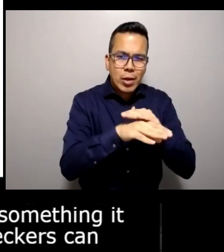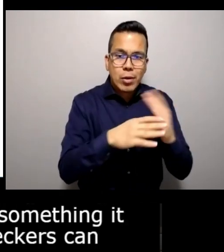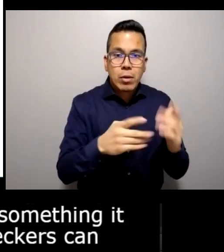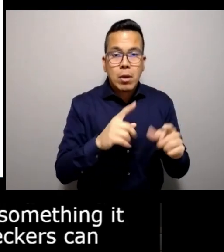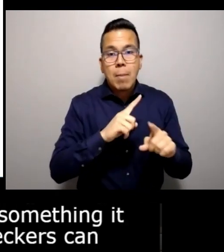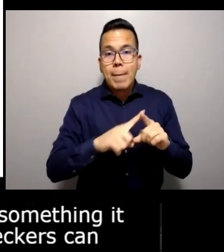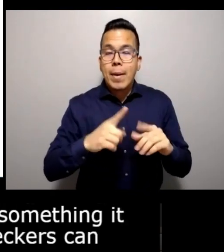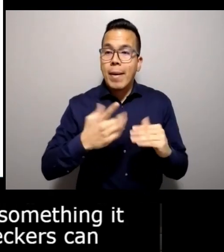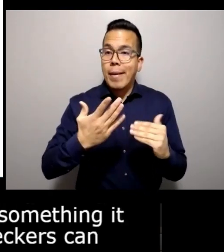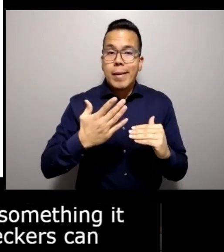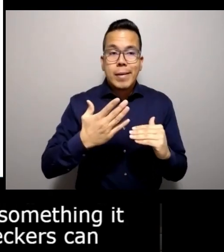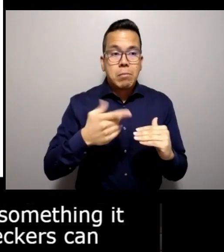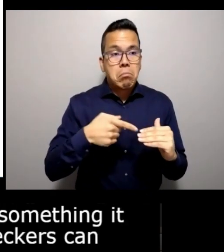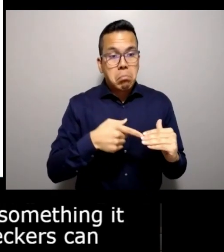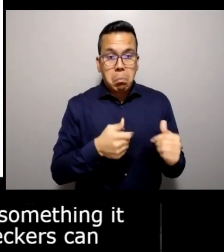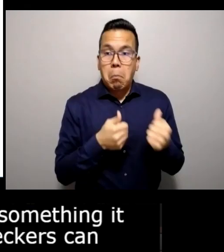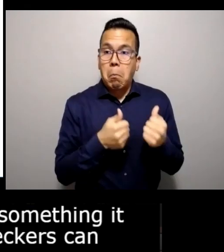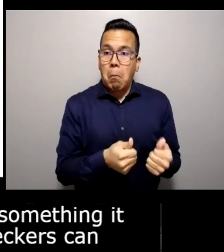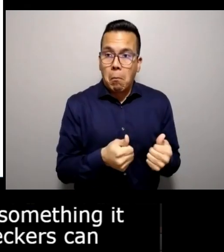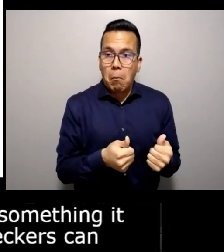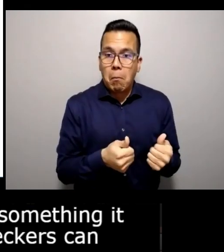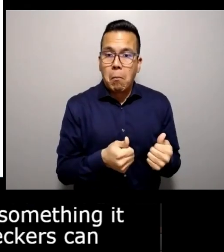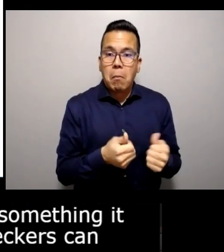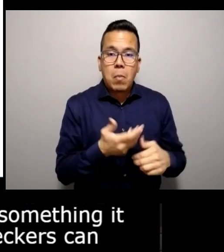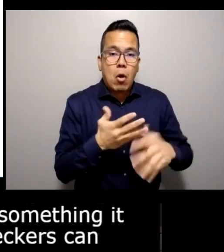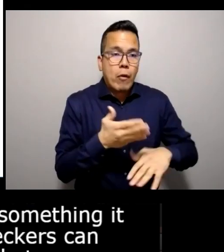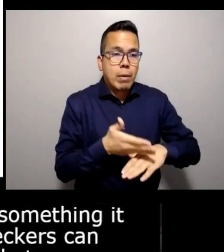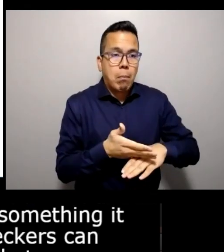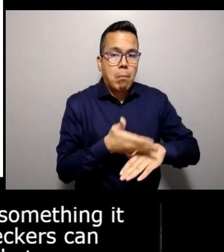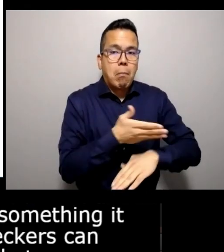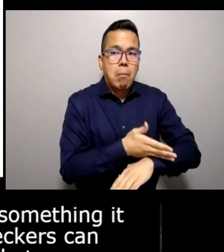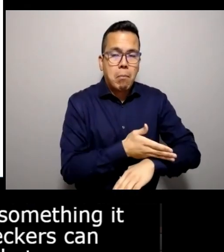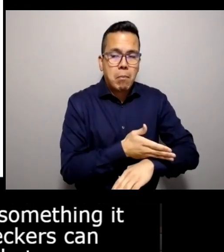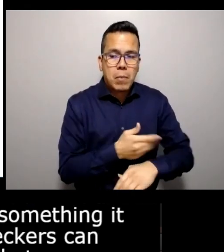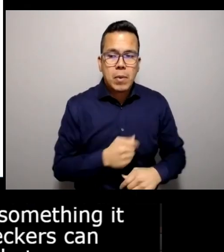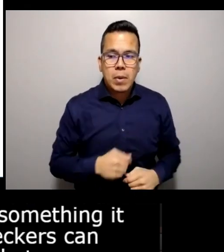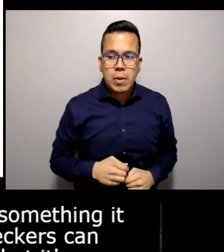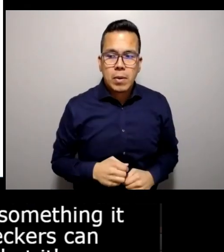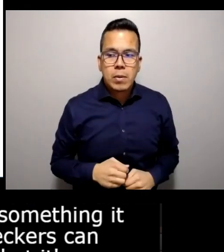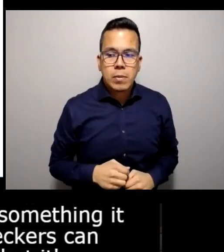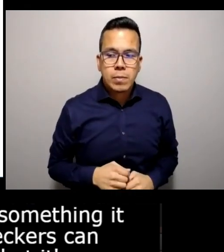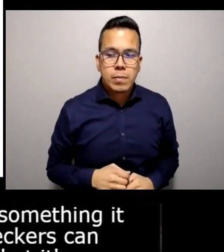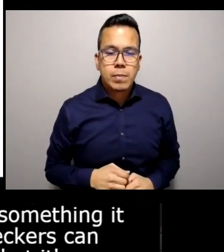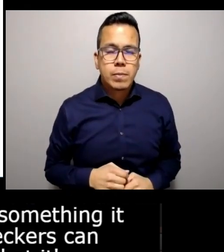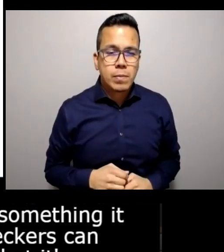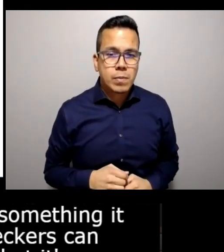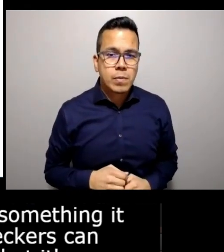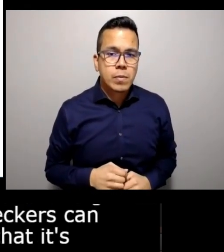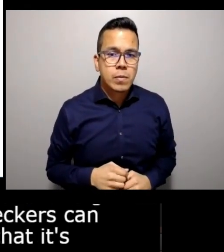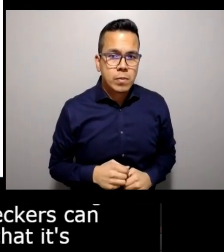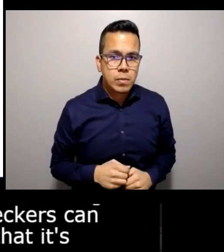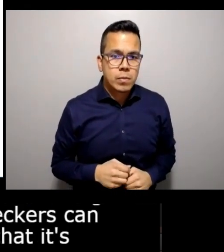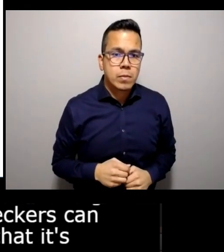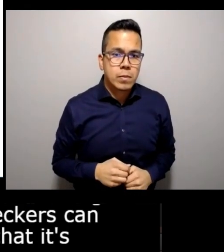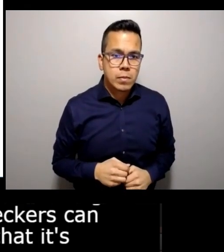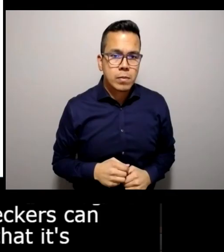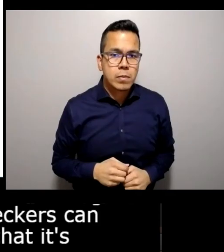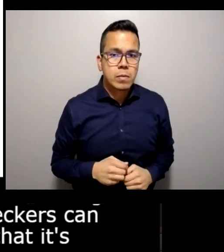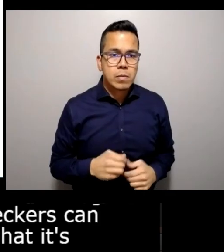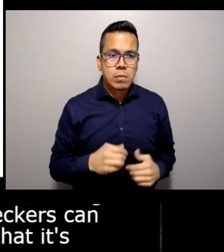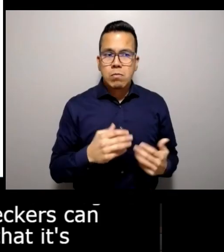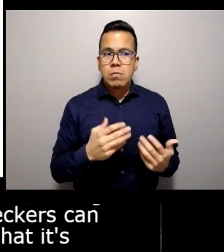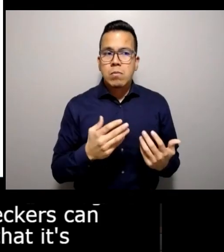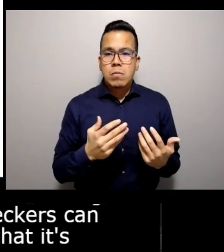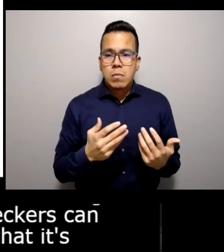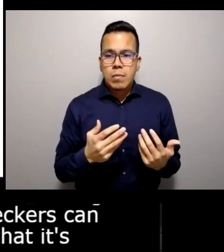a leap forward that it's available to everyone who's using a given platform. There